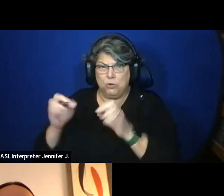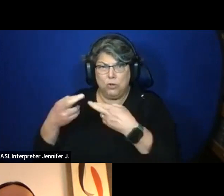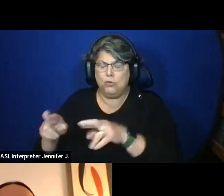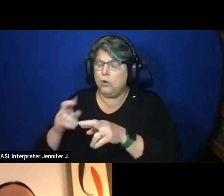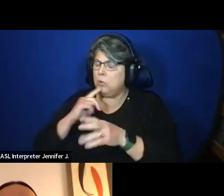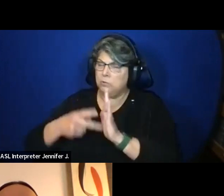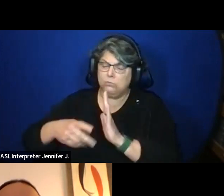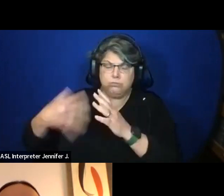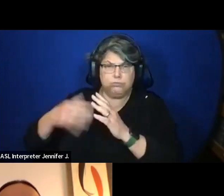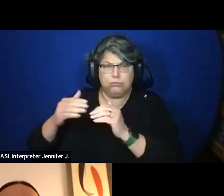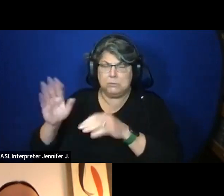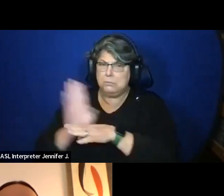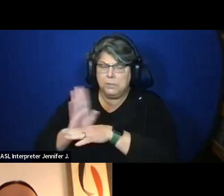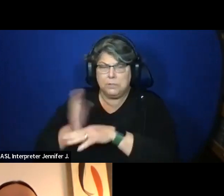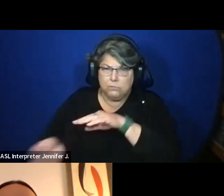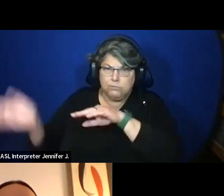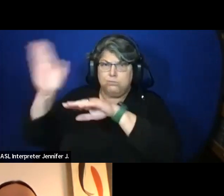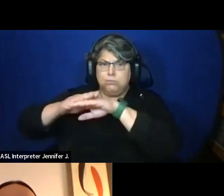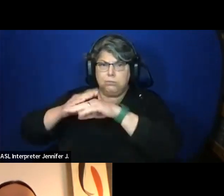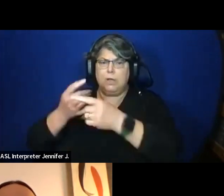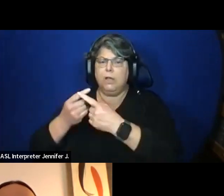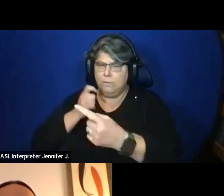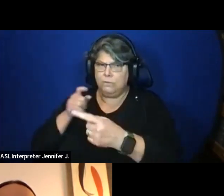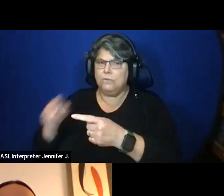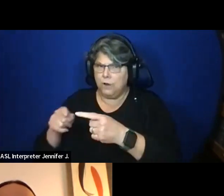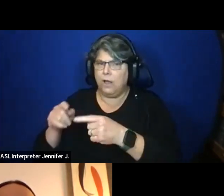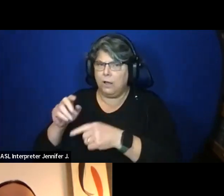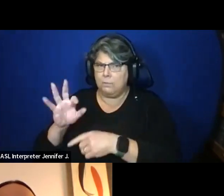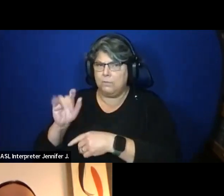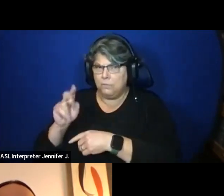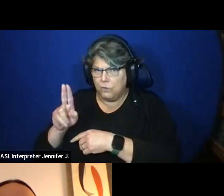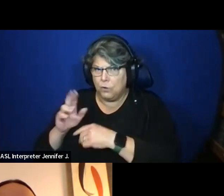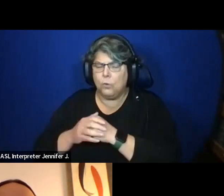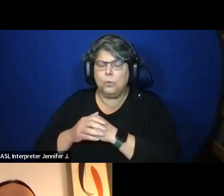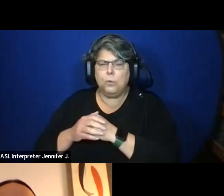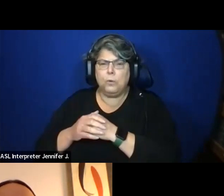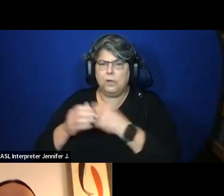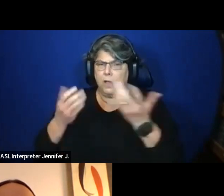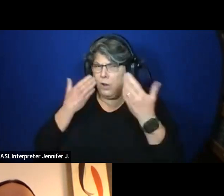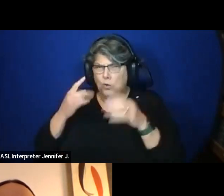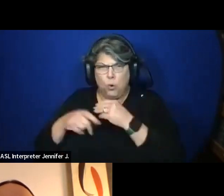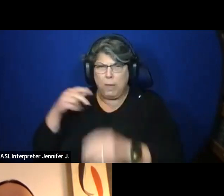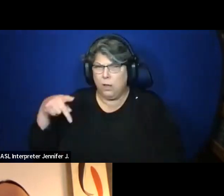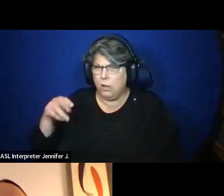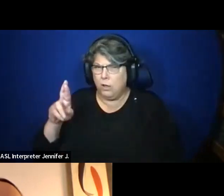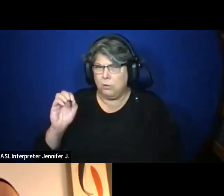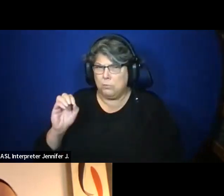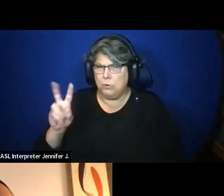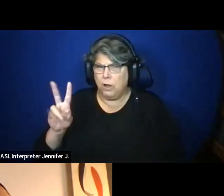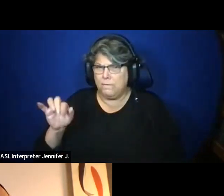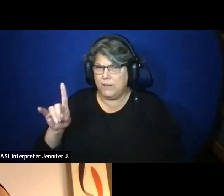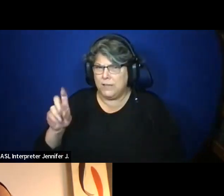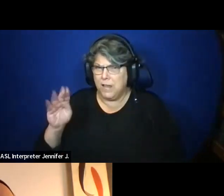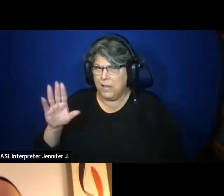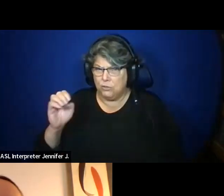respiratory illness. I have not heard from Providence or Memorial at this time, but I don't know, Dr. Fish, if you know anything more. No,